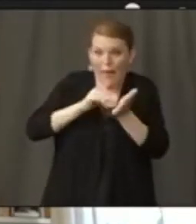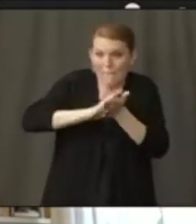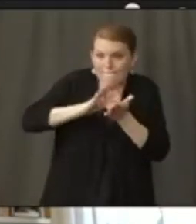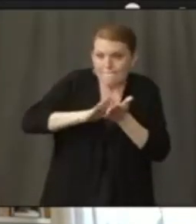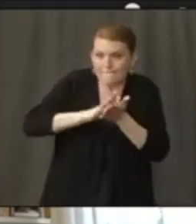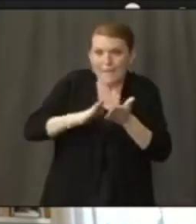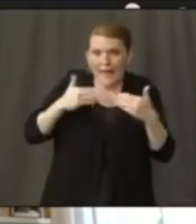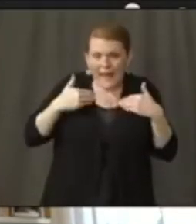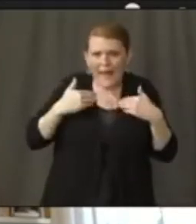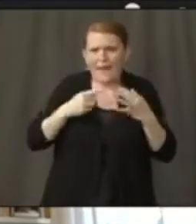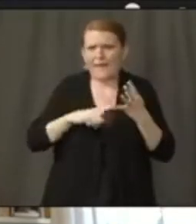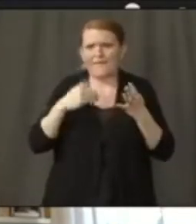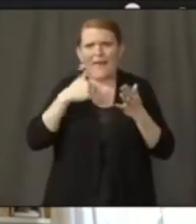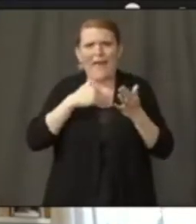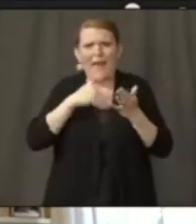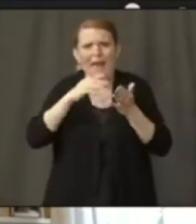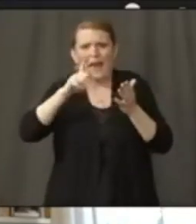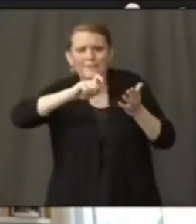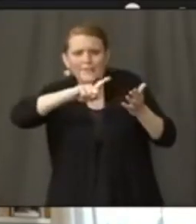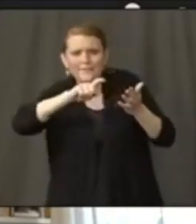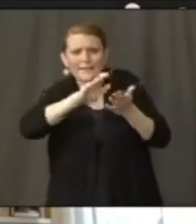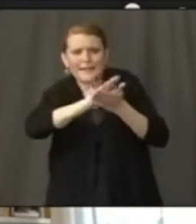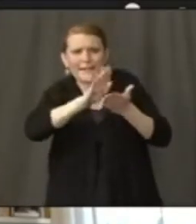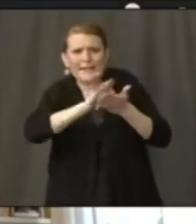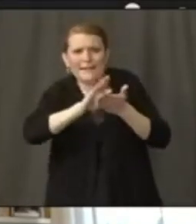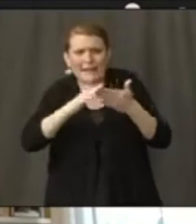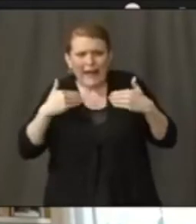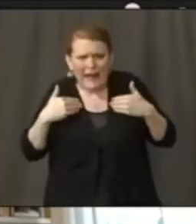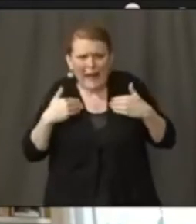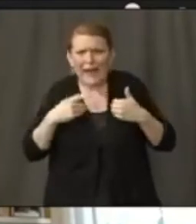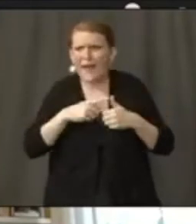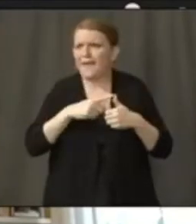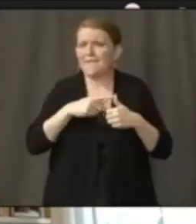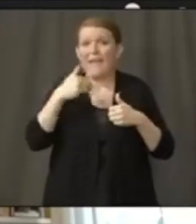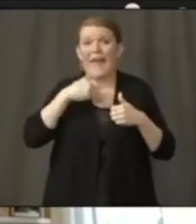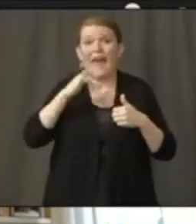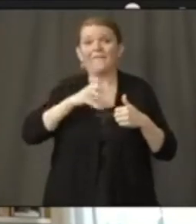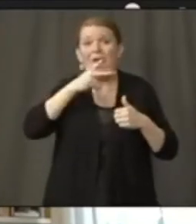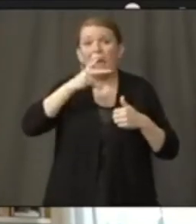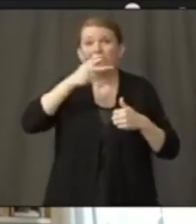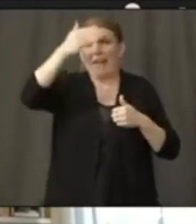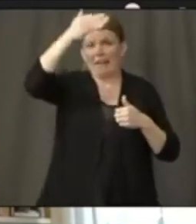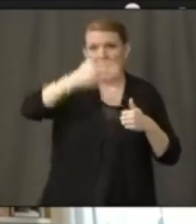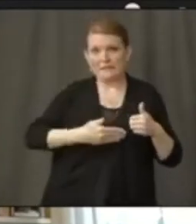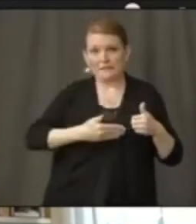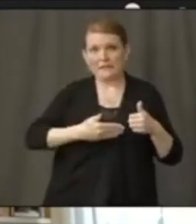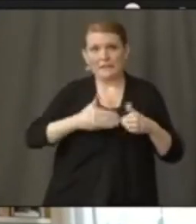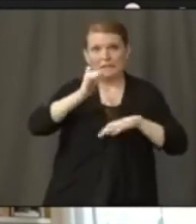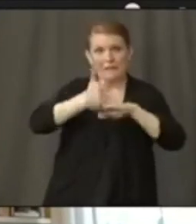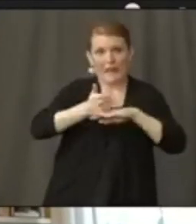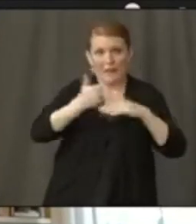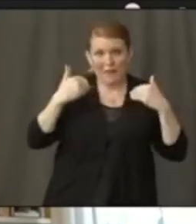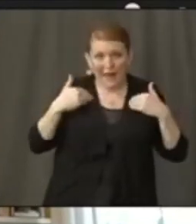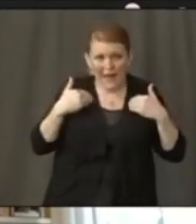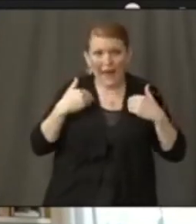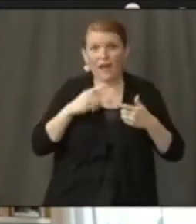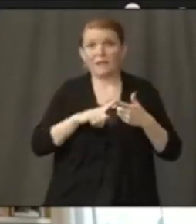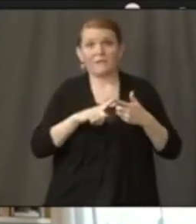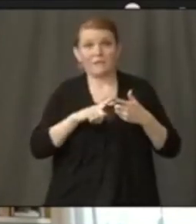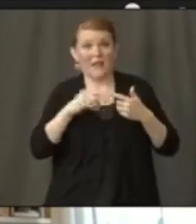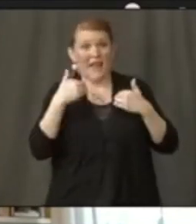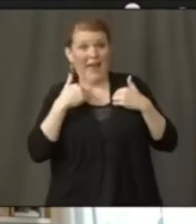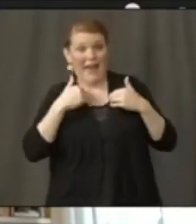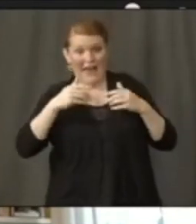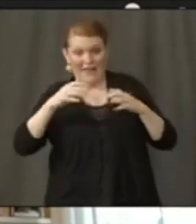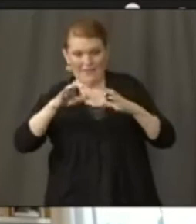plexiglass divides at cashiers and cash registers, having a touchless payment option. And so these are